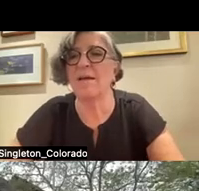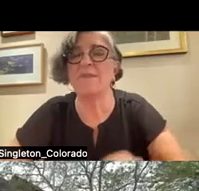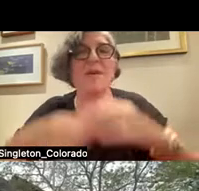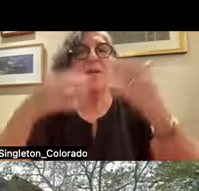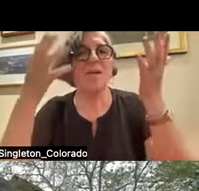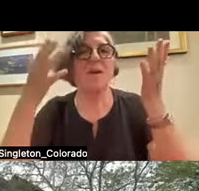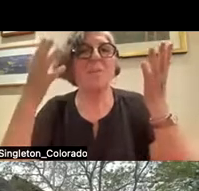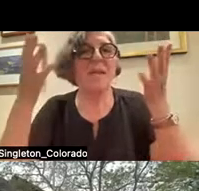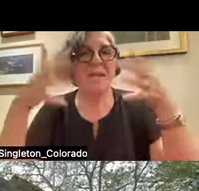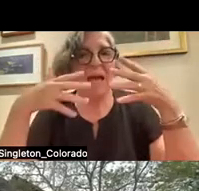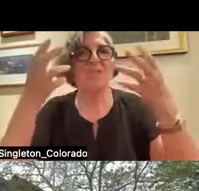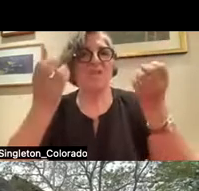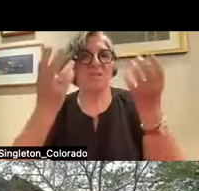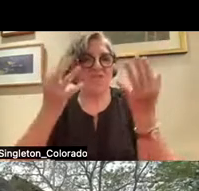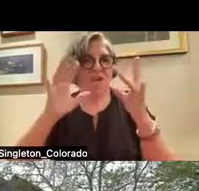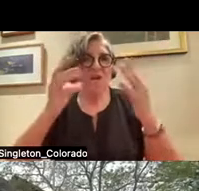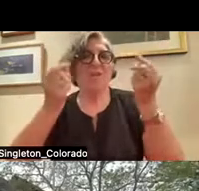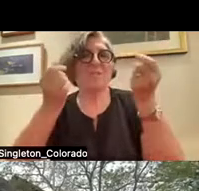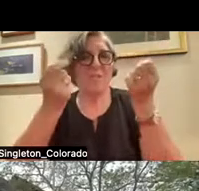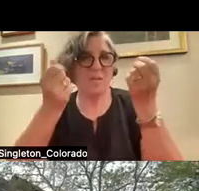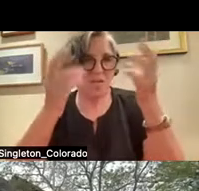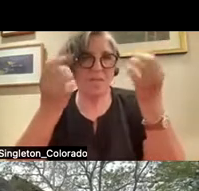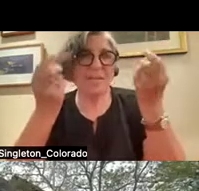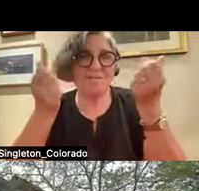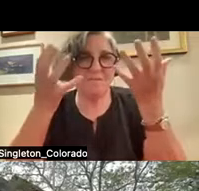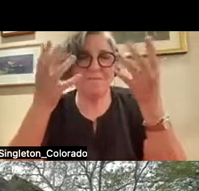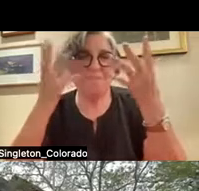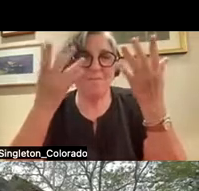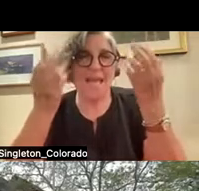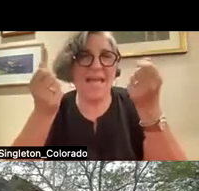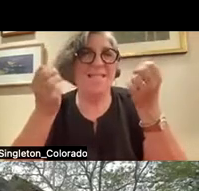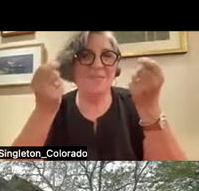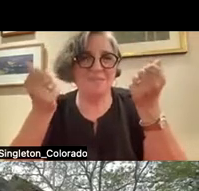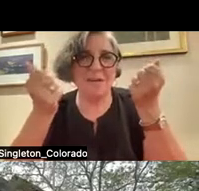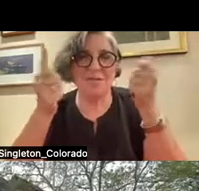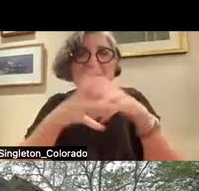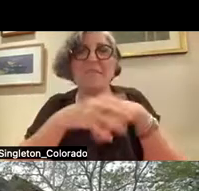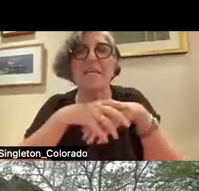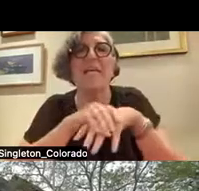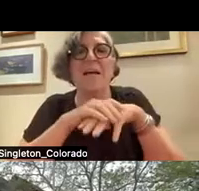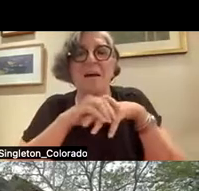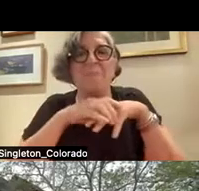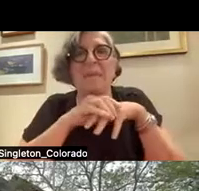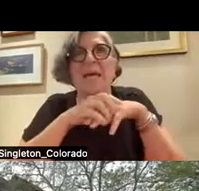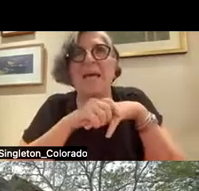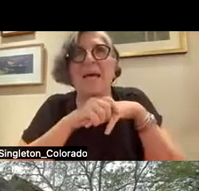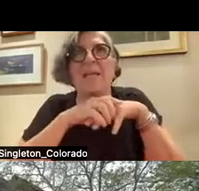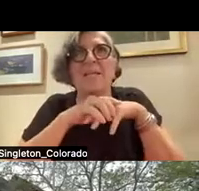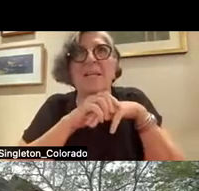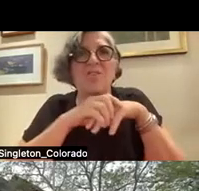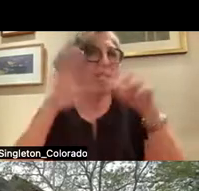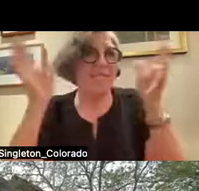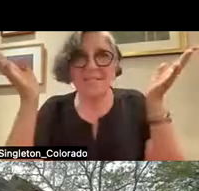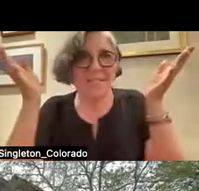CHEROLOGY, kind of, you know, an analogy of charemes, which is like hands and fingers.